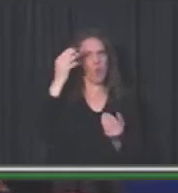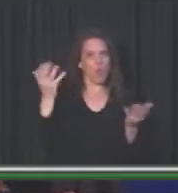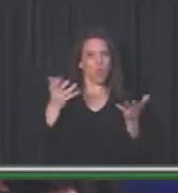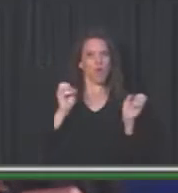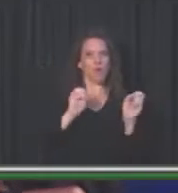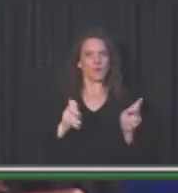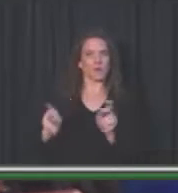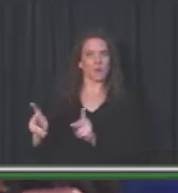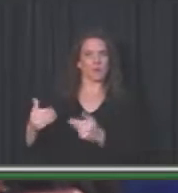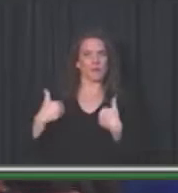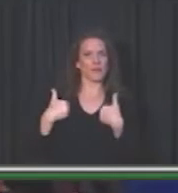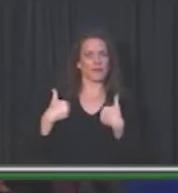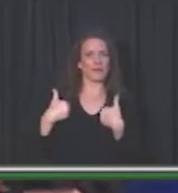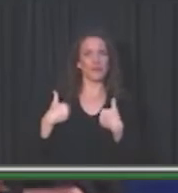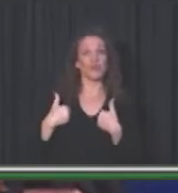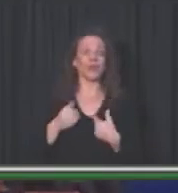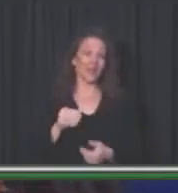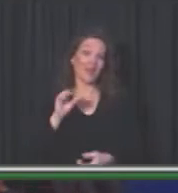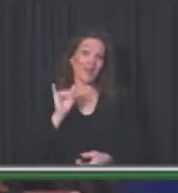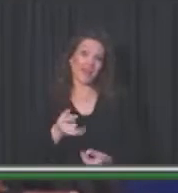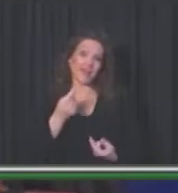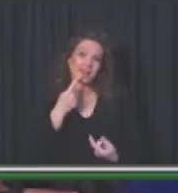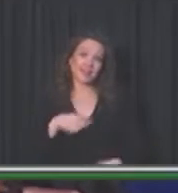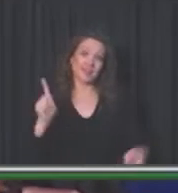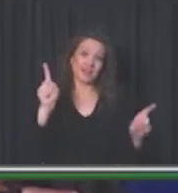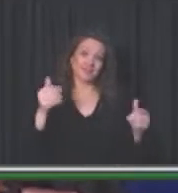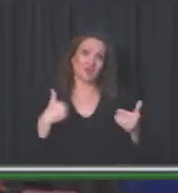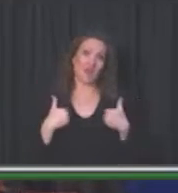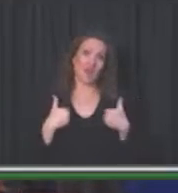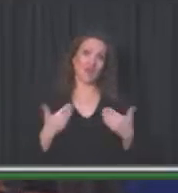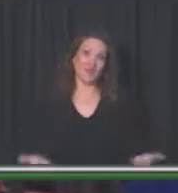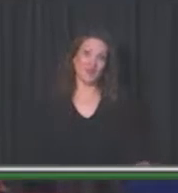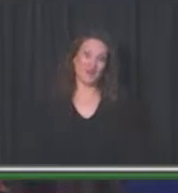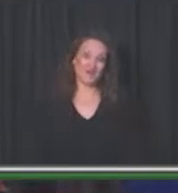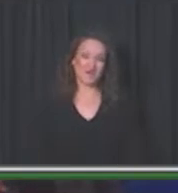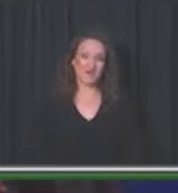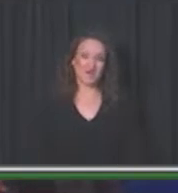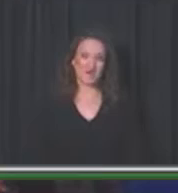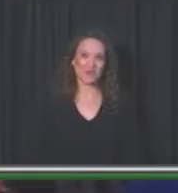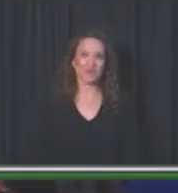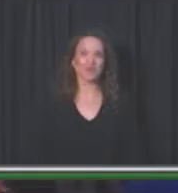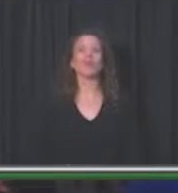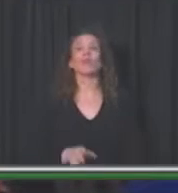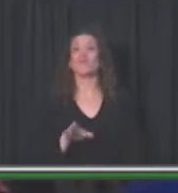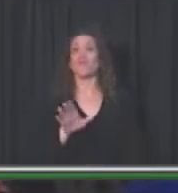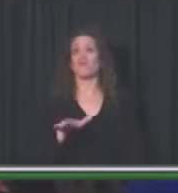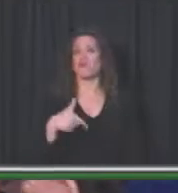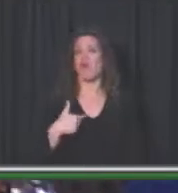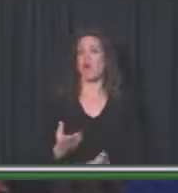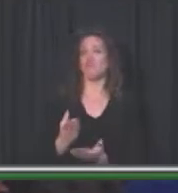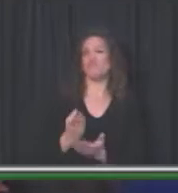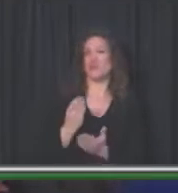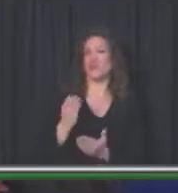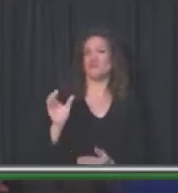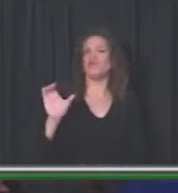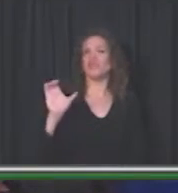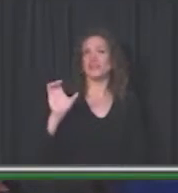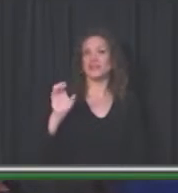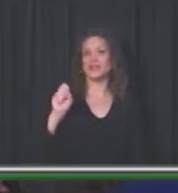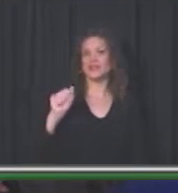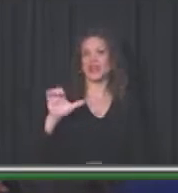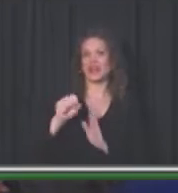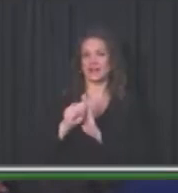the success that we have here. Let me prove how successful Sac State is, how successful you